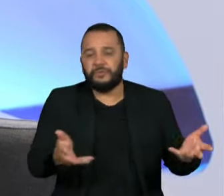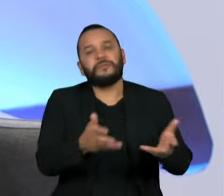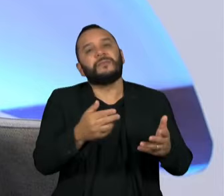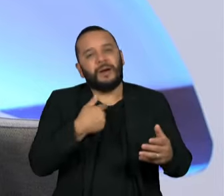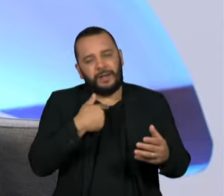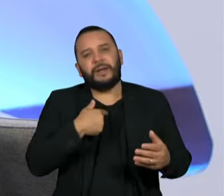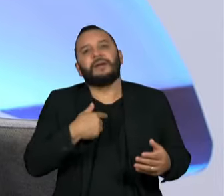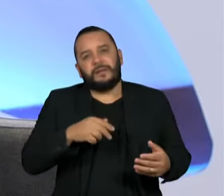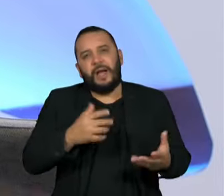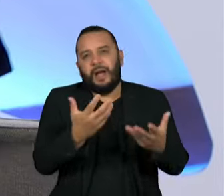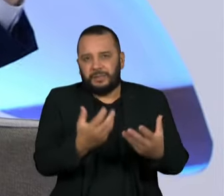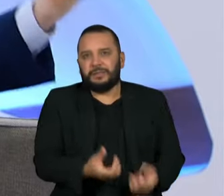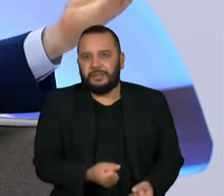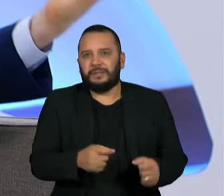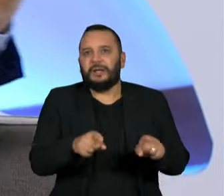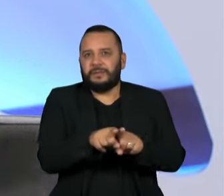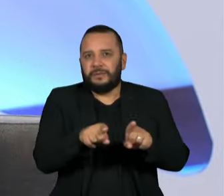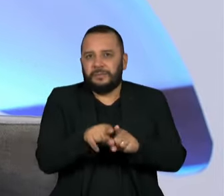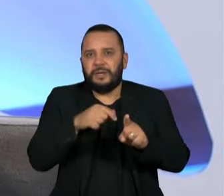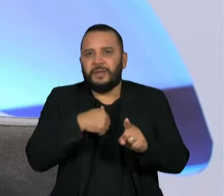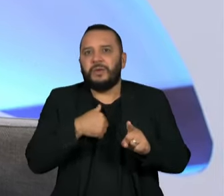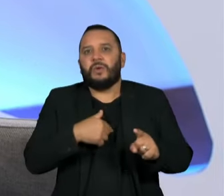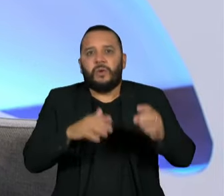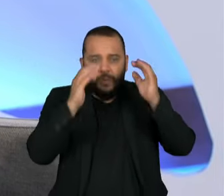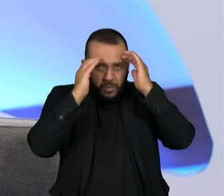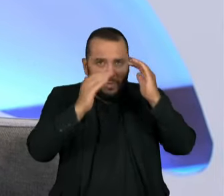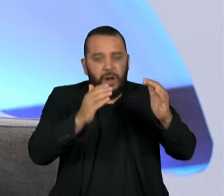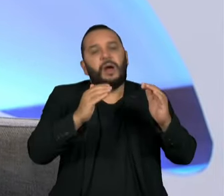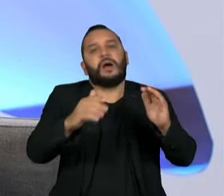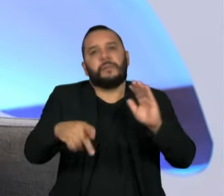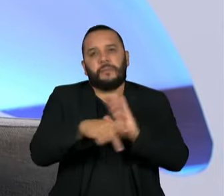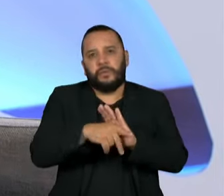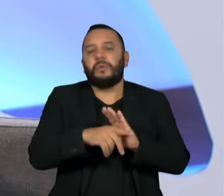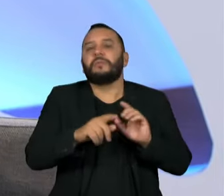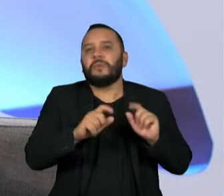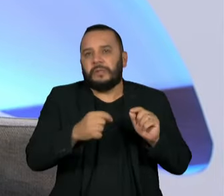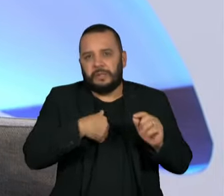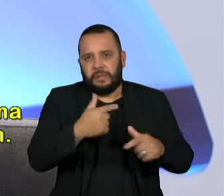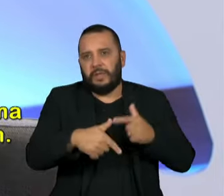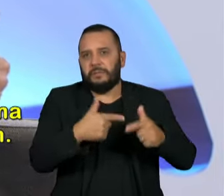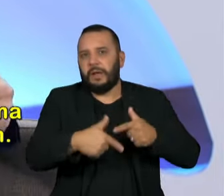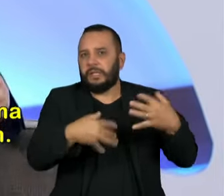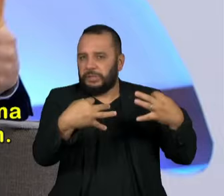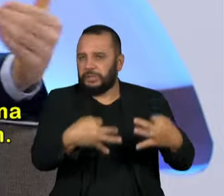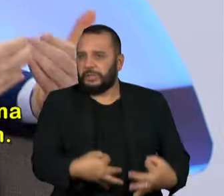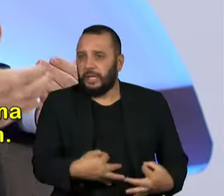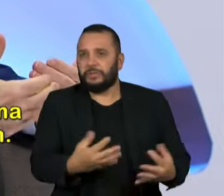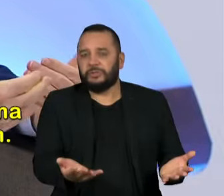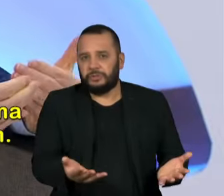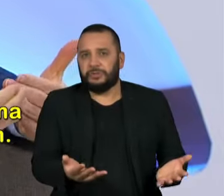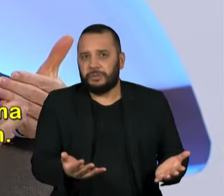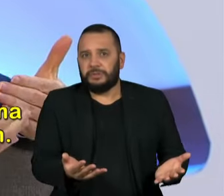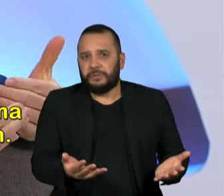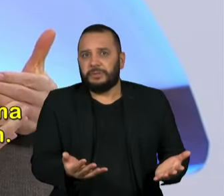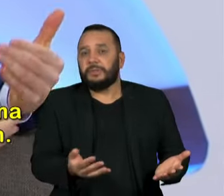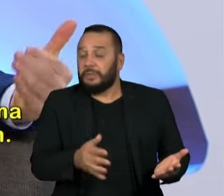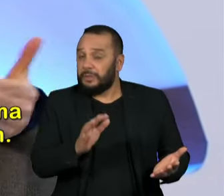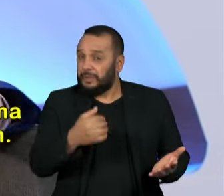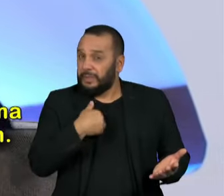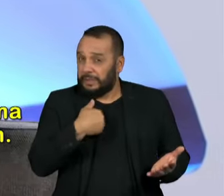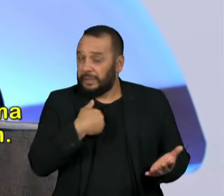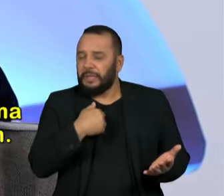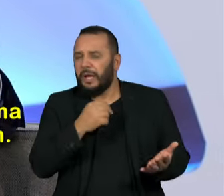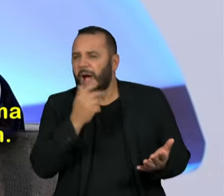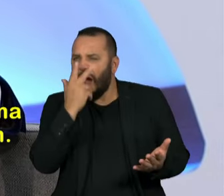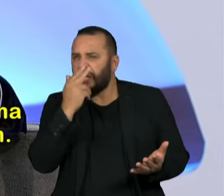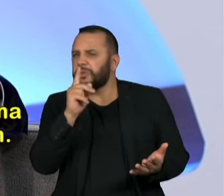and honor, back to the dignity of work, is a language of contribution, which presupposes, in turn, a